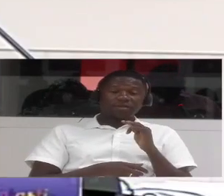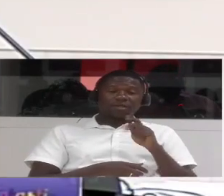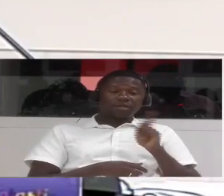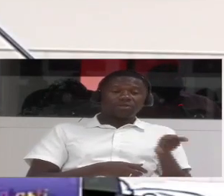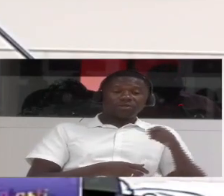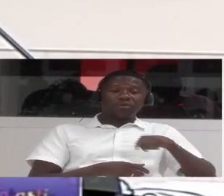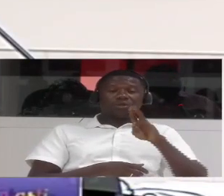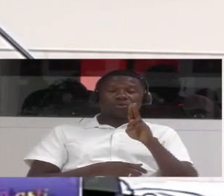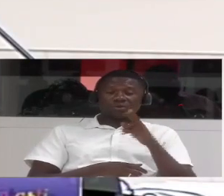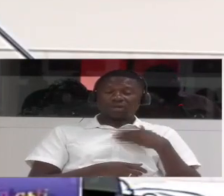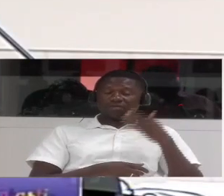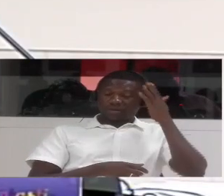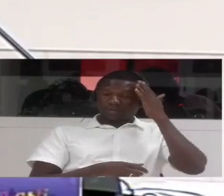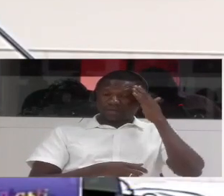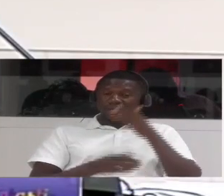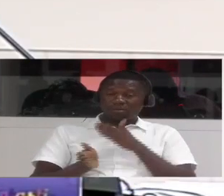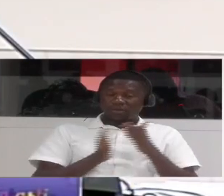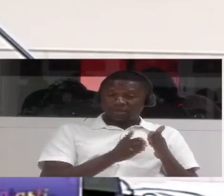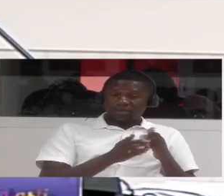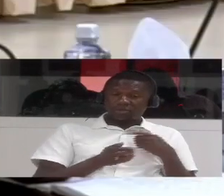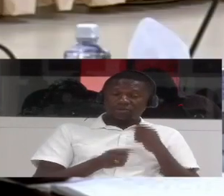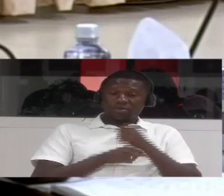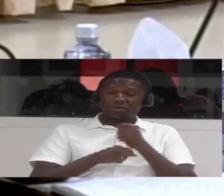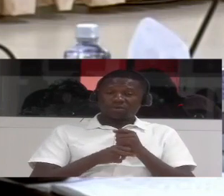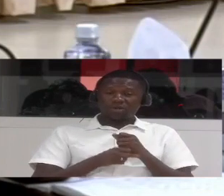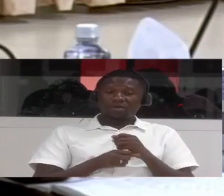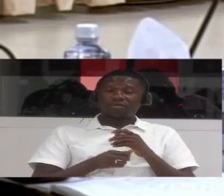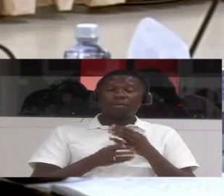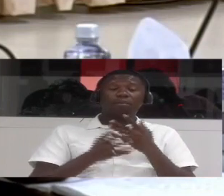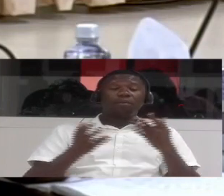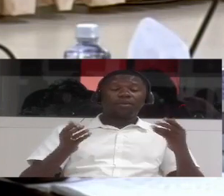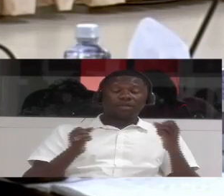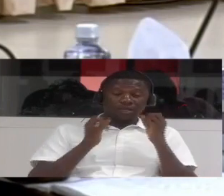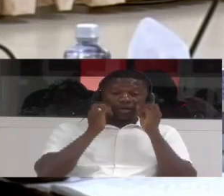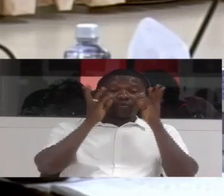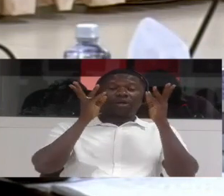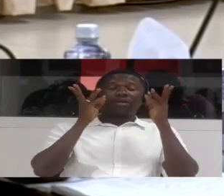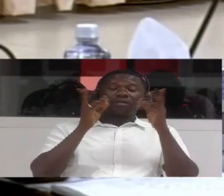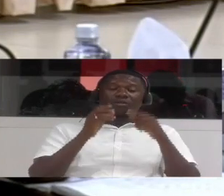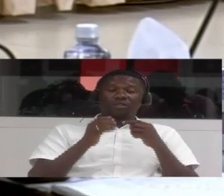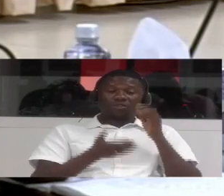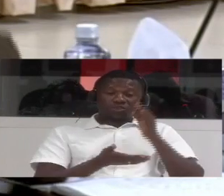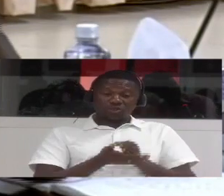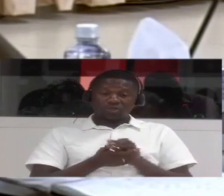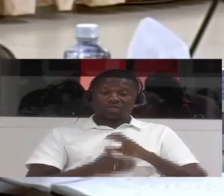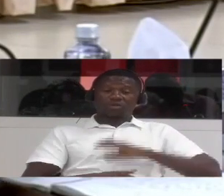plans, to make sure there is broader awareness and trust and confidence on